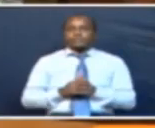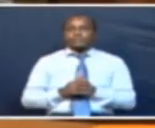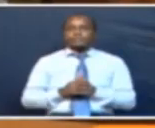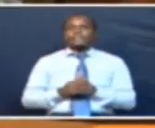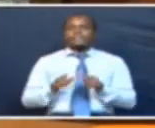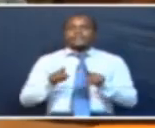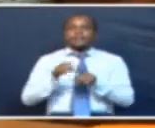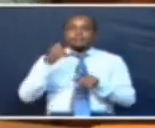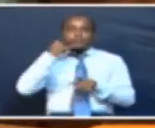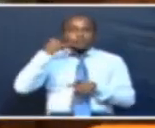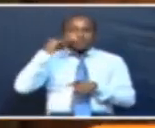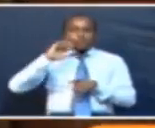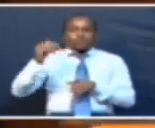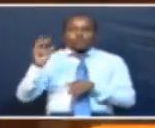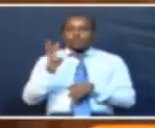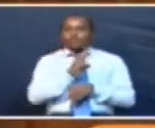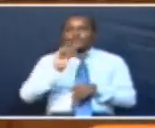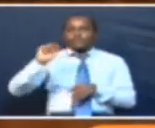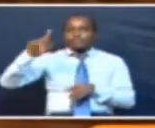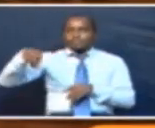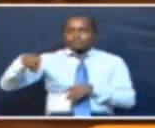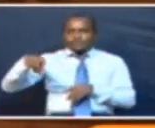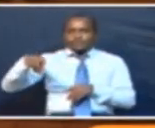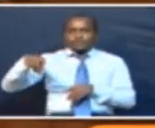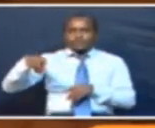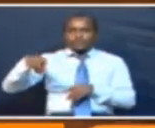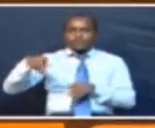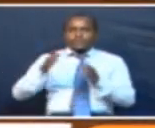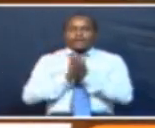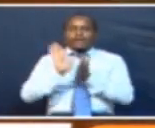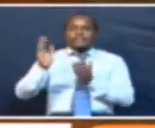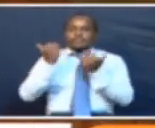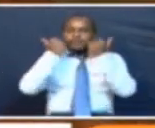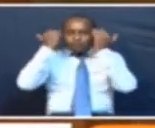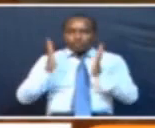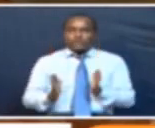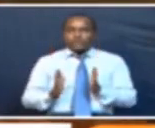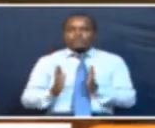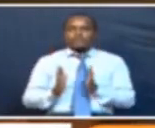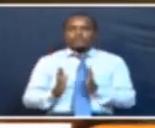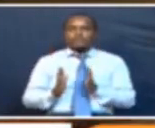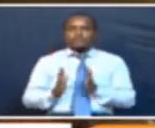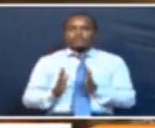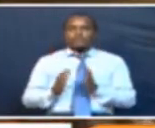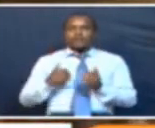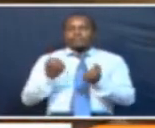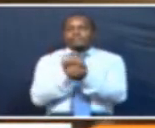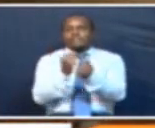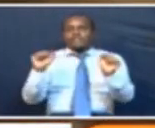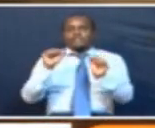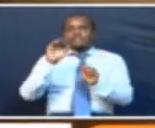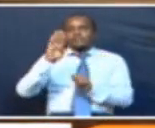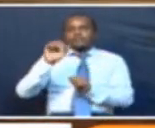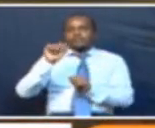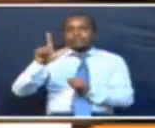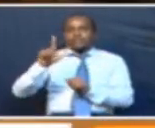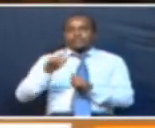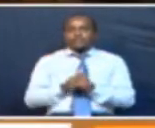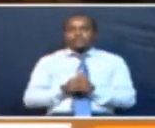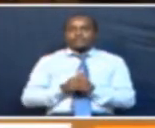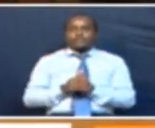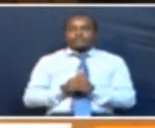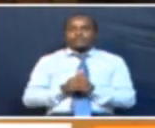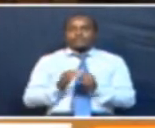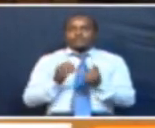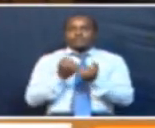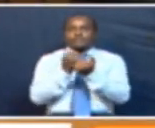Meanwhile, Nakuru Town West Member of Parliament Samuel Arama and his advocate Kenneth Onkoba have been released on bail. Arama was released a